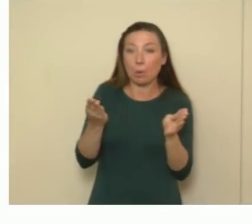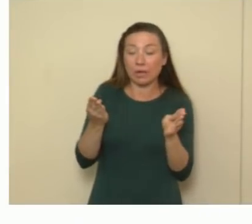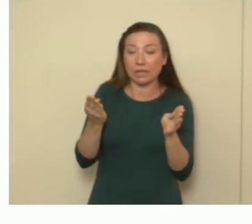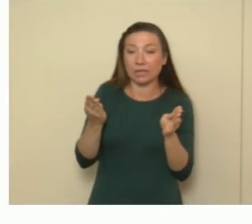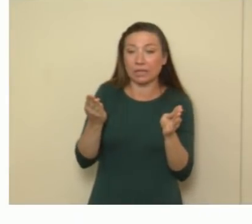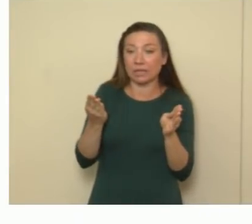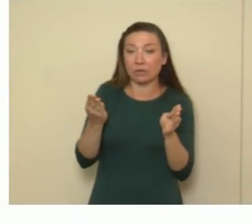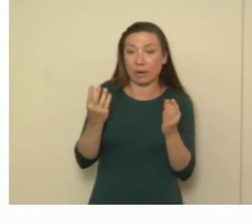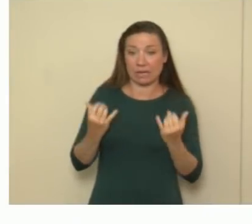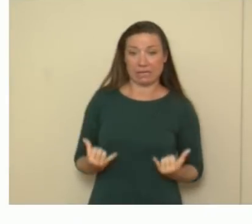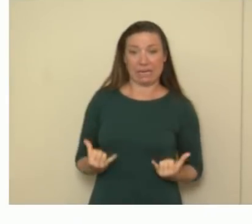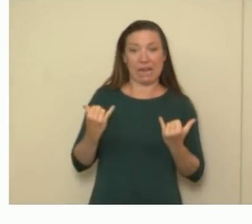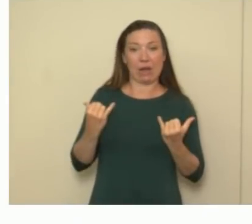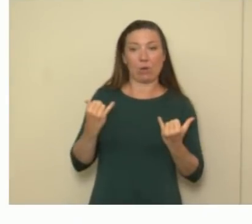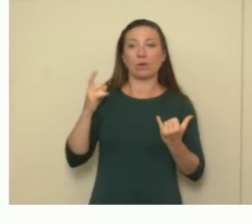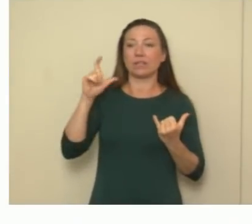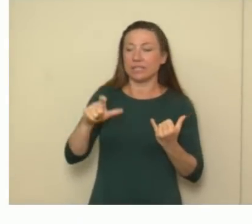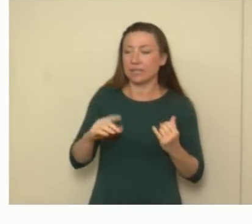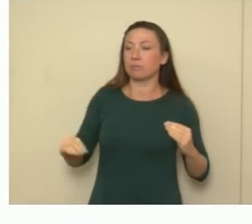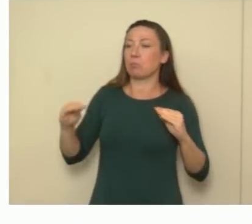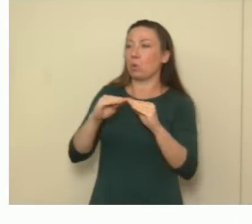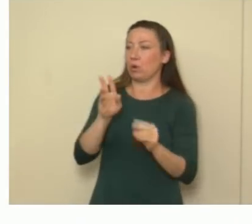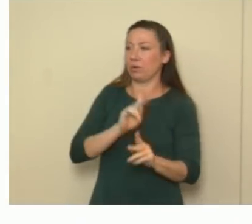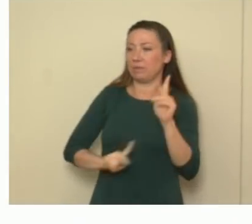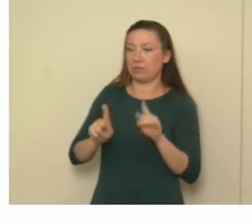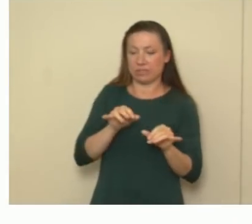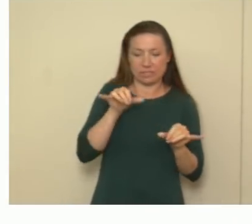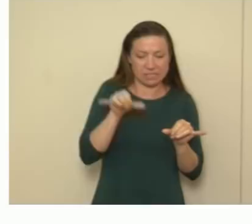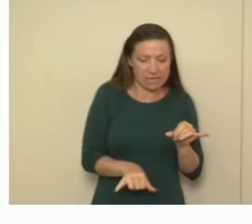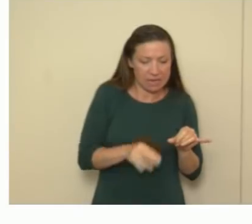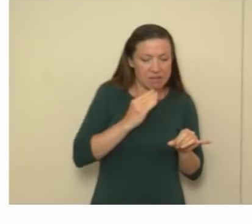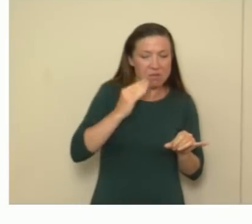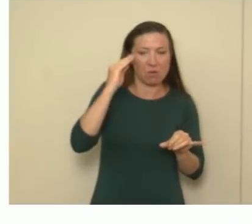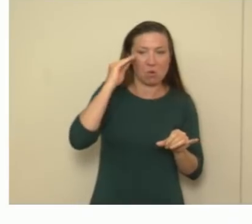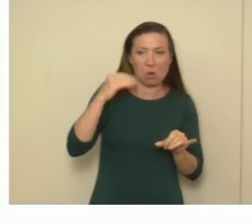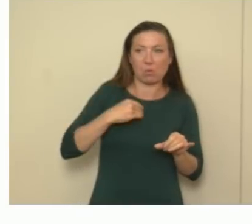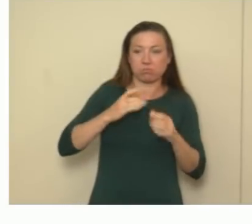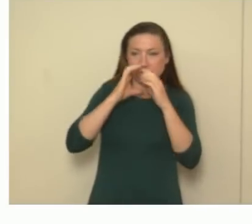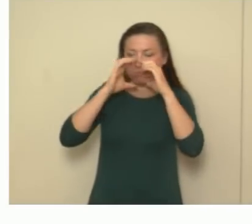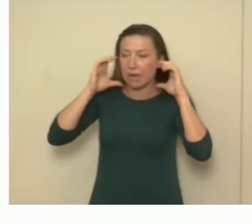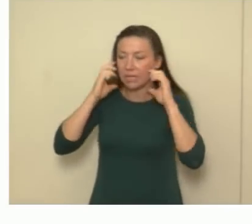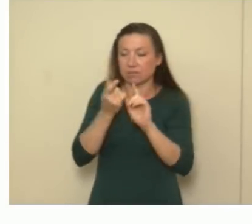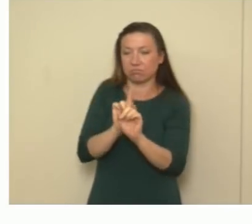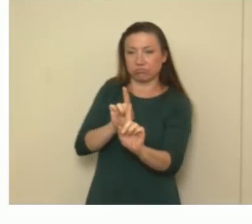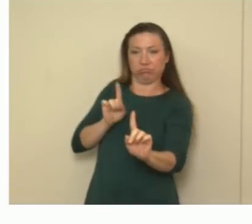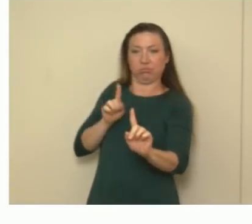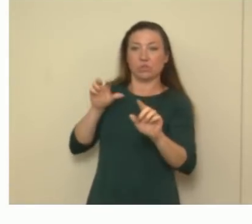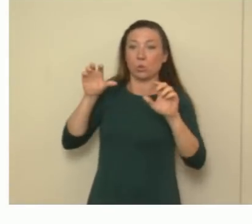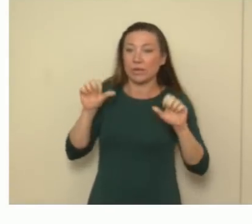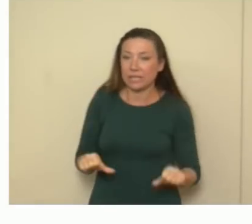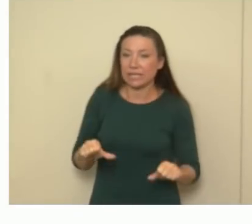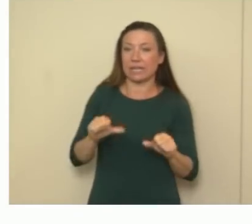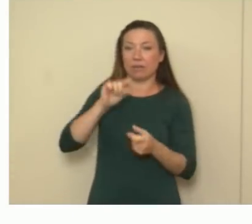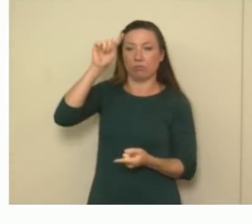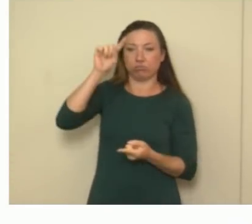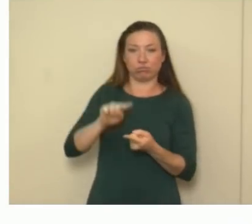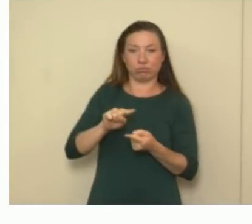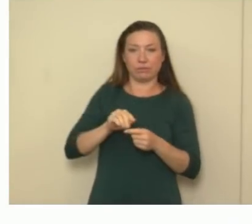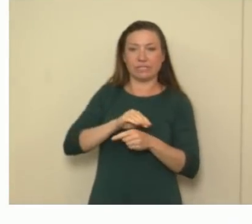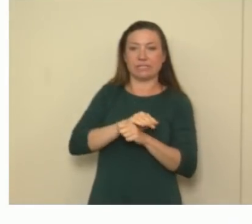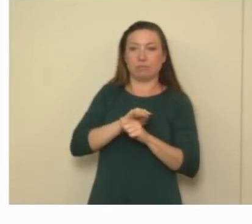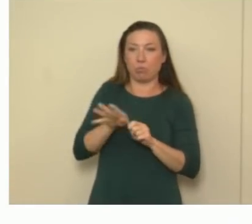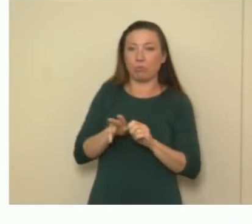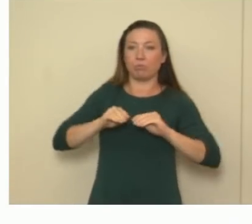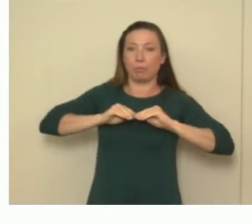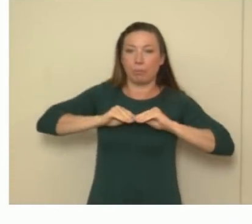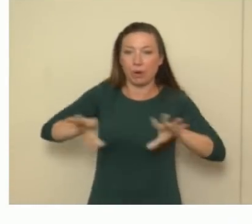keeping our distance, to keep the spread of the virus down. We want to send kids back to school. We're not on a trajectory this